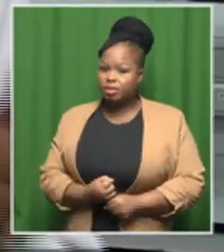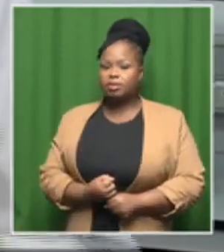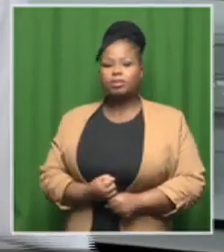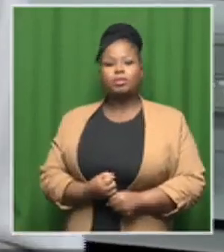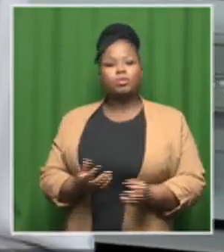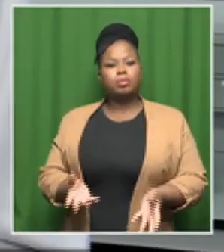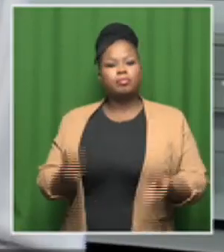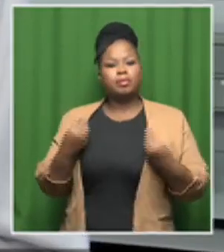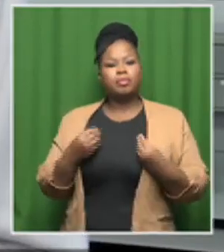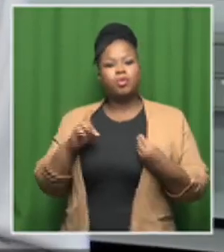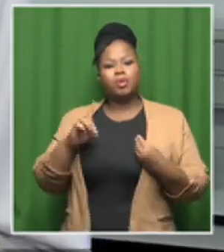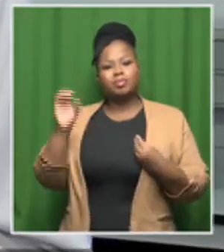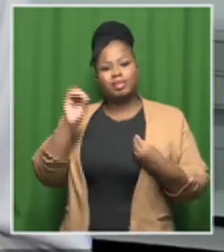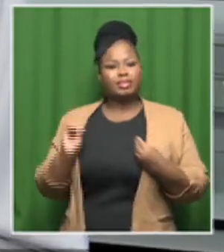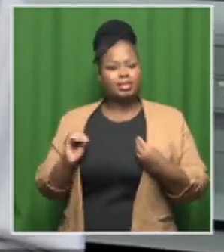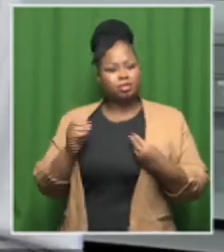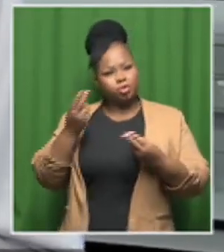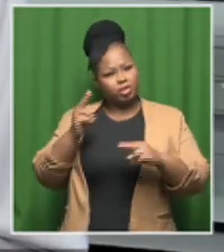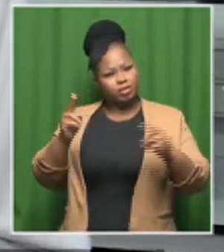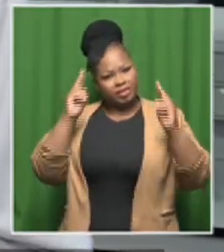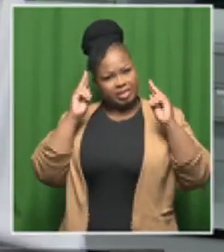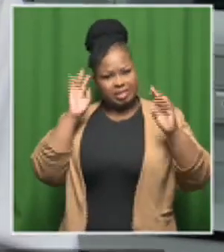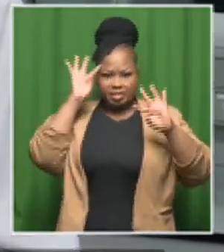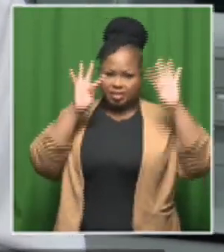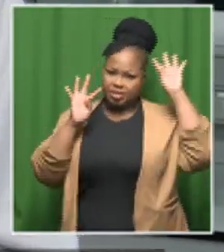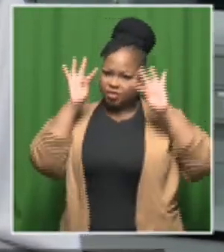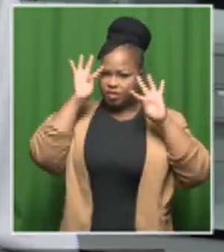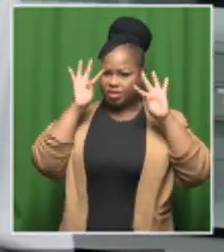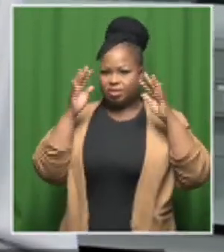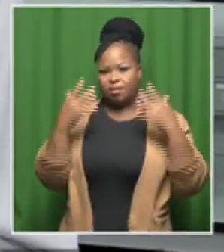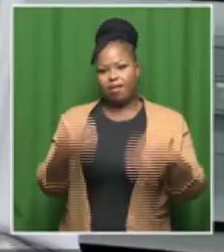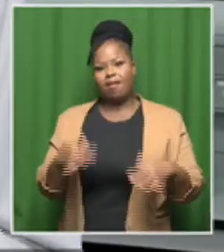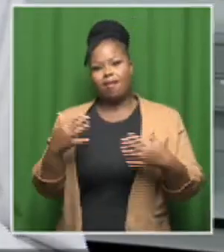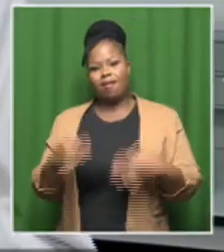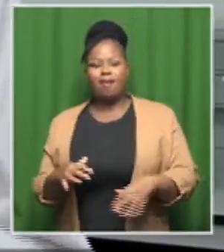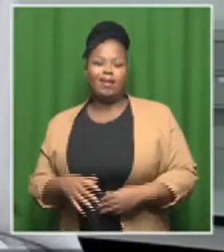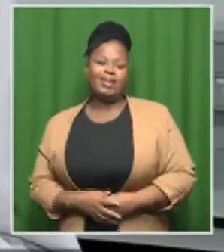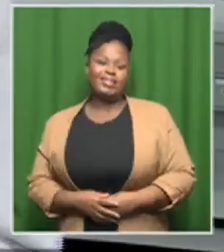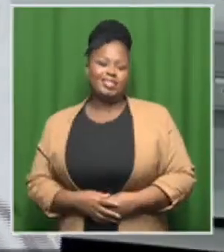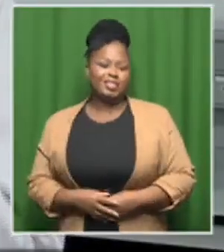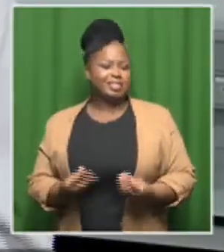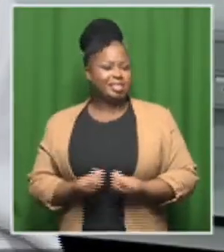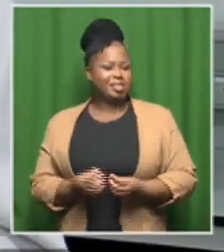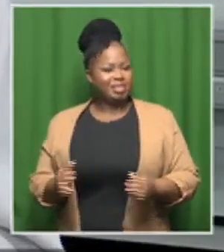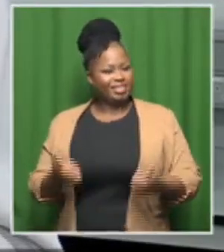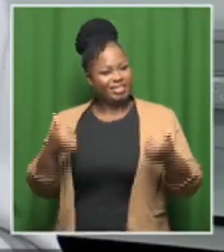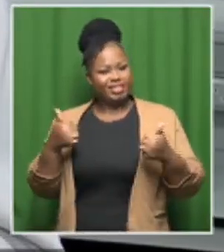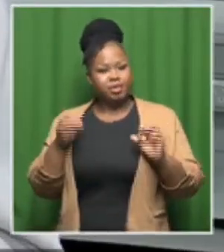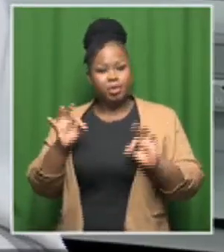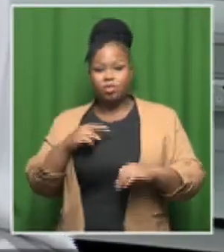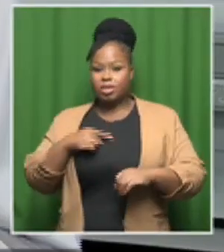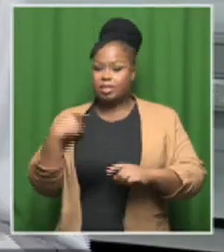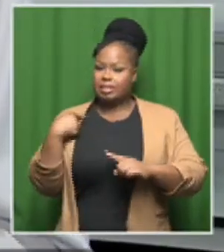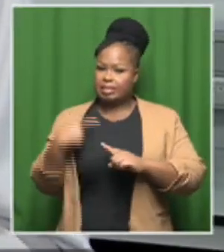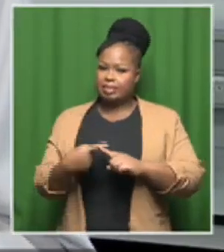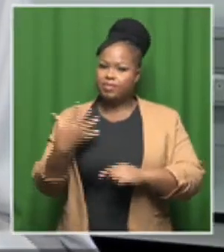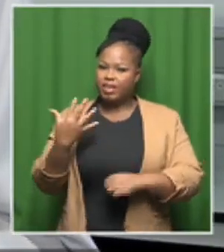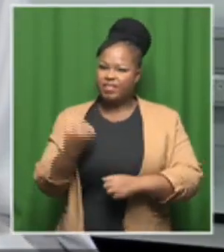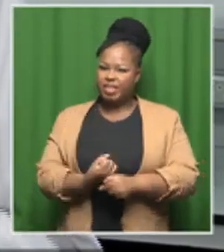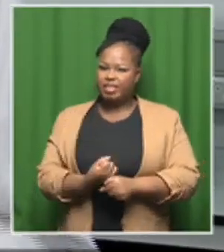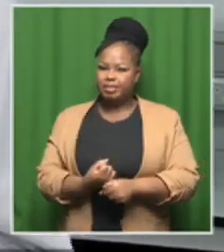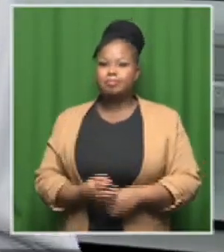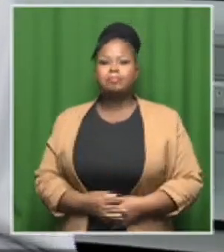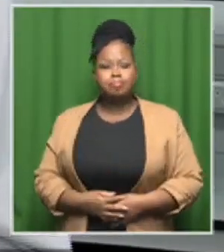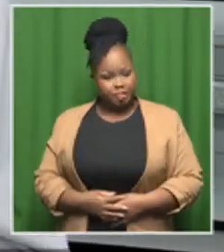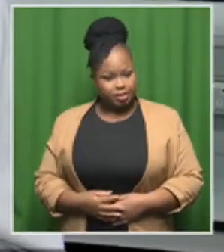get 1% of the university's innovation, which is very big in terms of the time that we have taken. So,